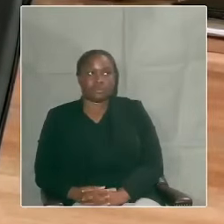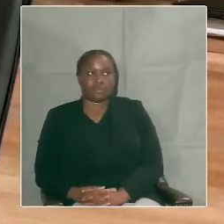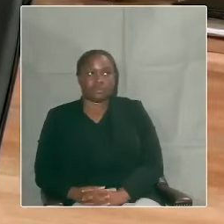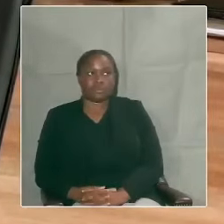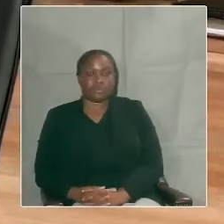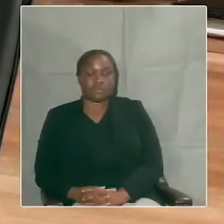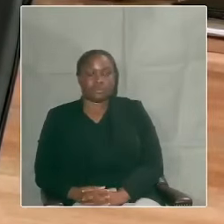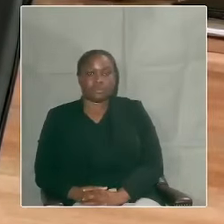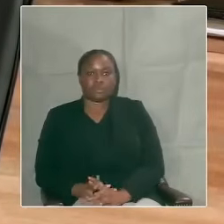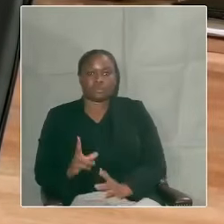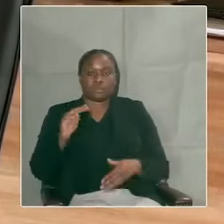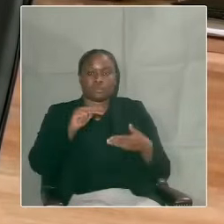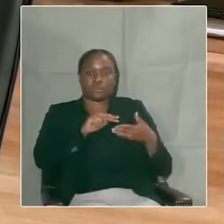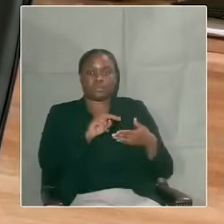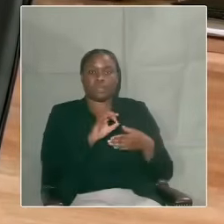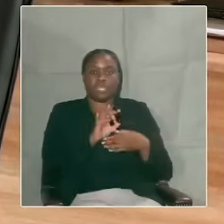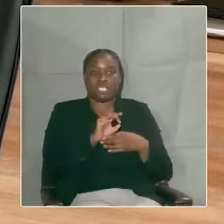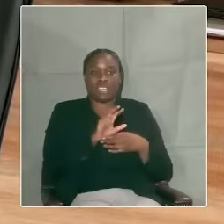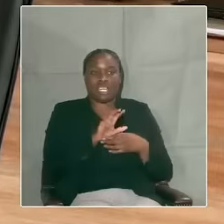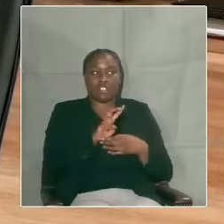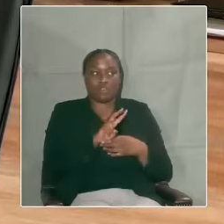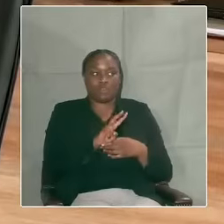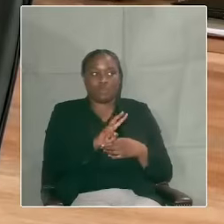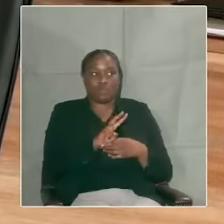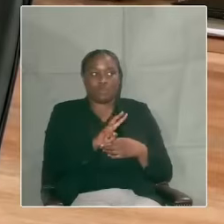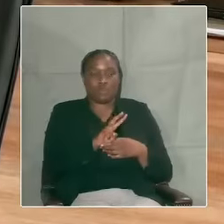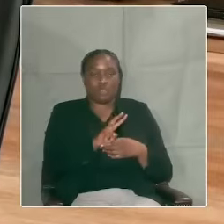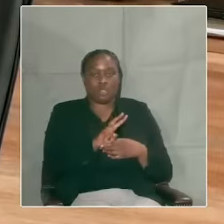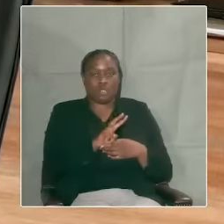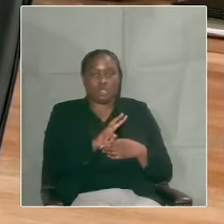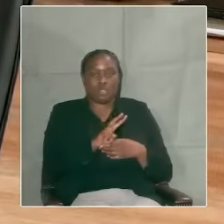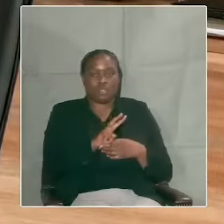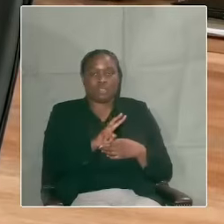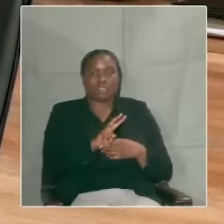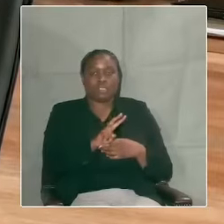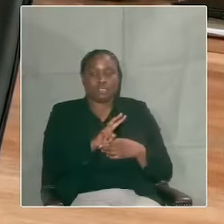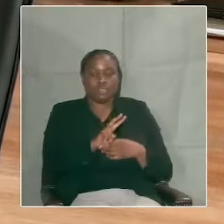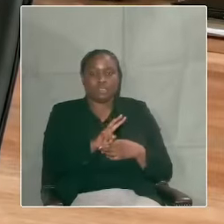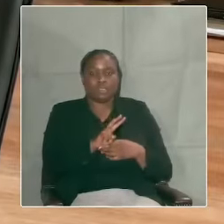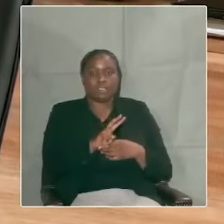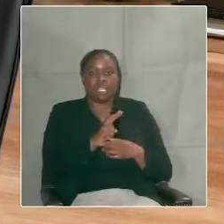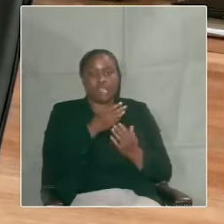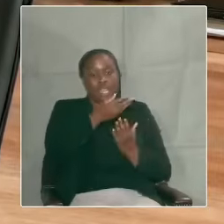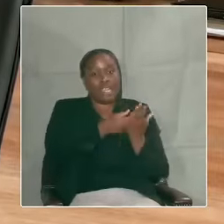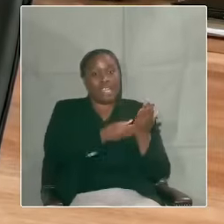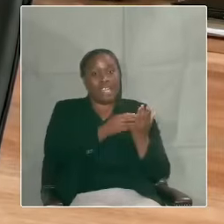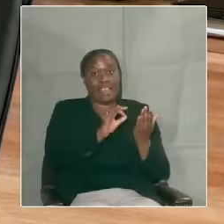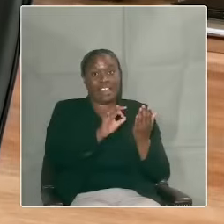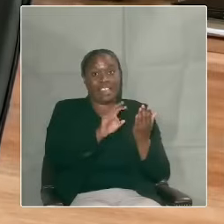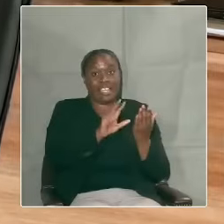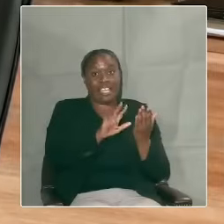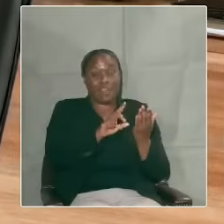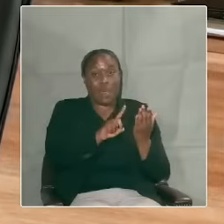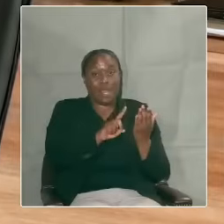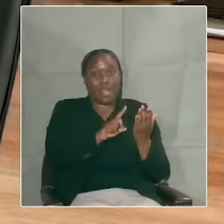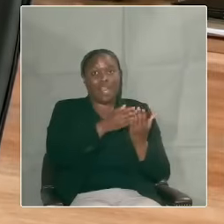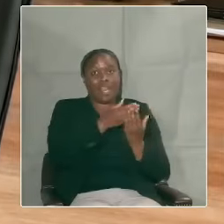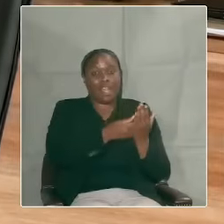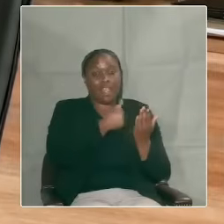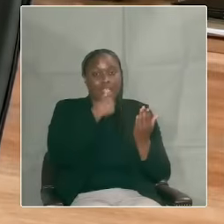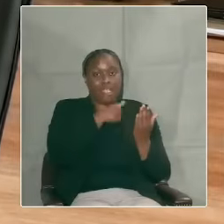382, because on 381 it's a covering letter from yourself to the minister.